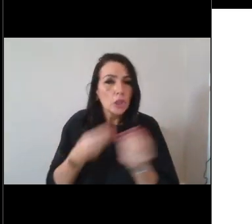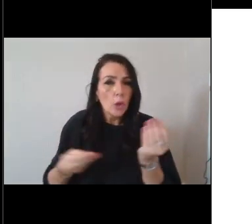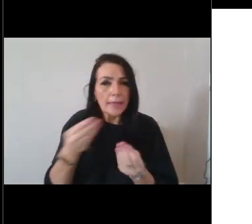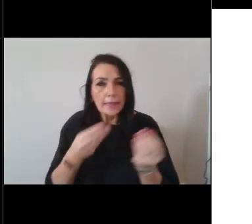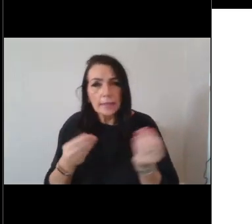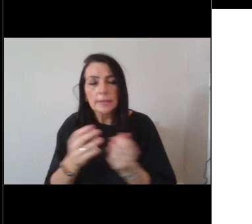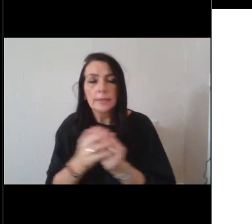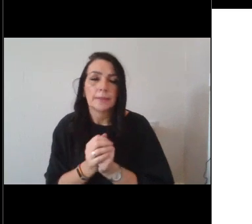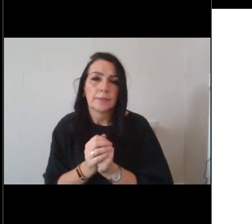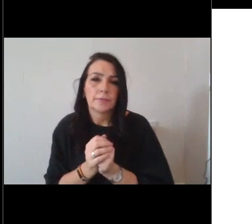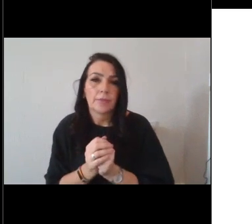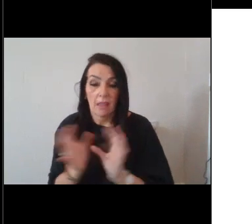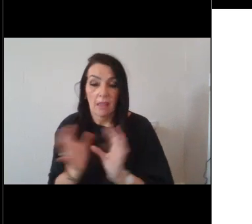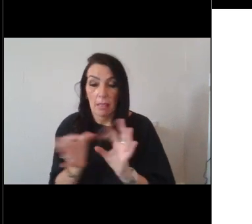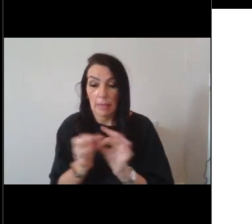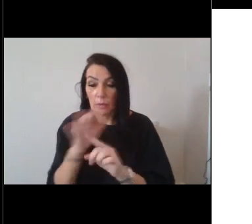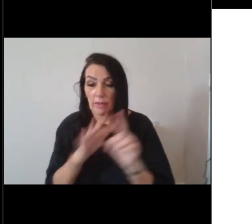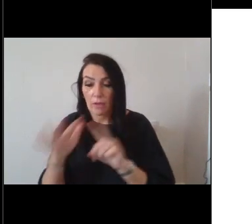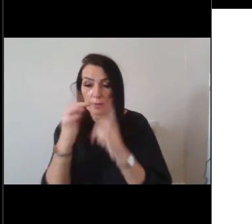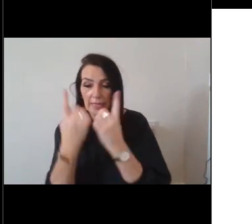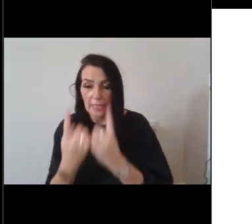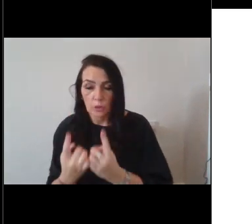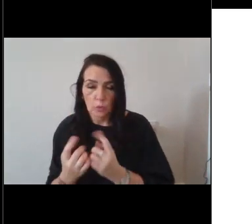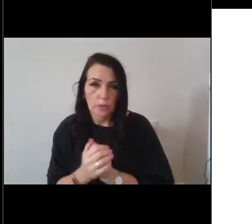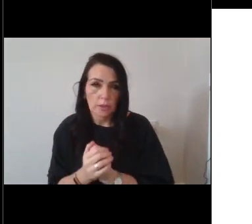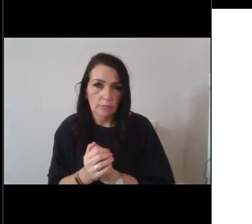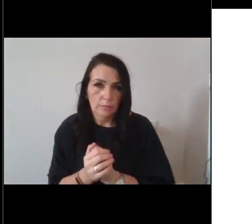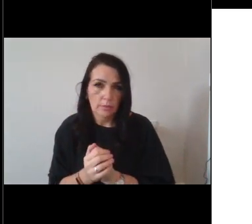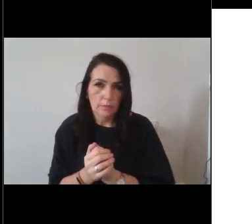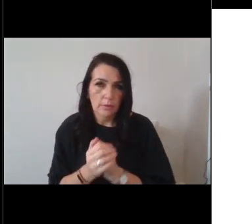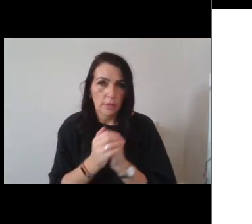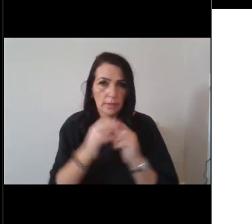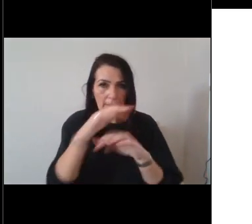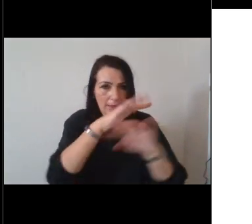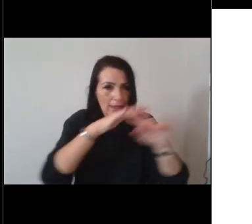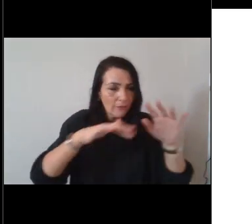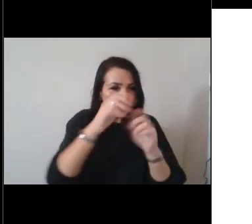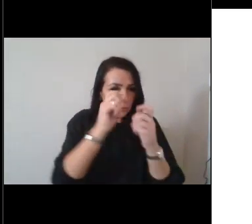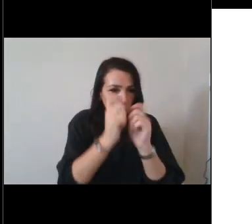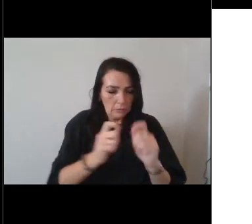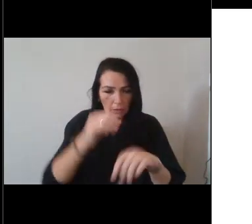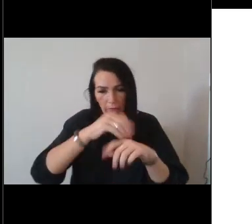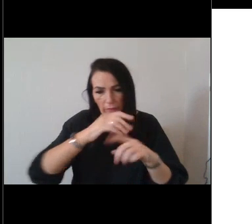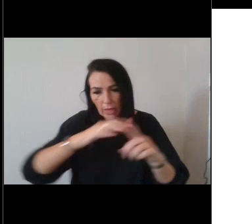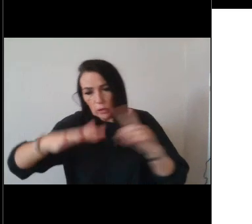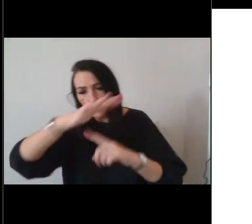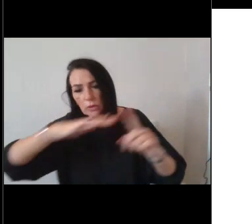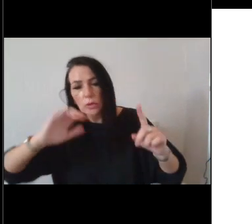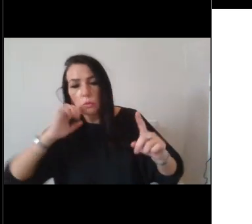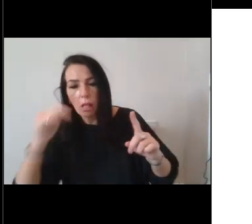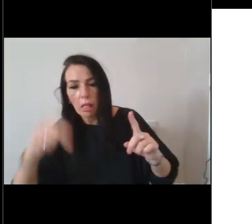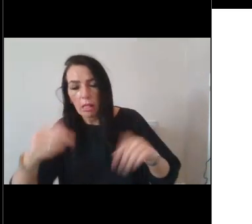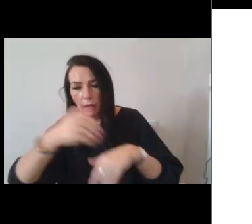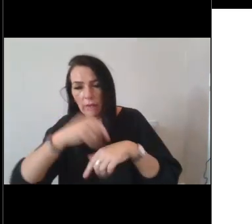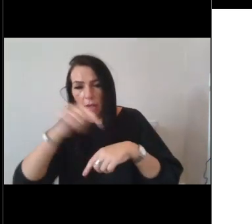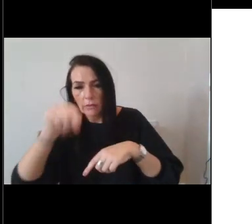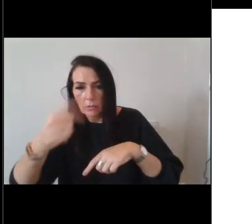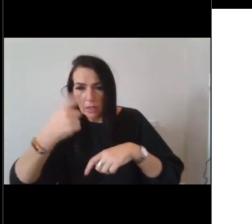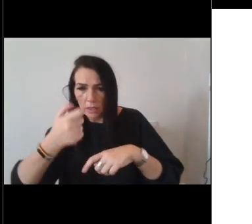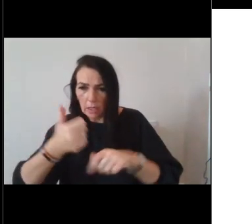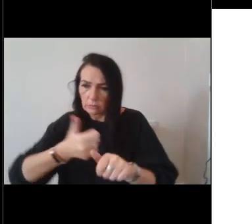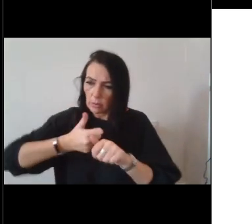interlinked with the environmental issues, as changes to the environment will affect communities in different ways and impact their ability to support